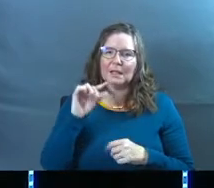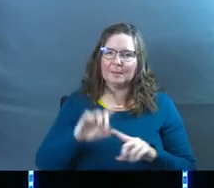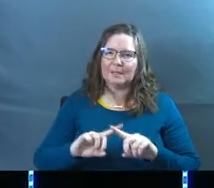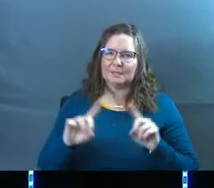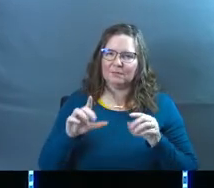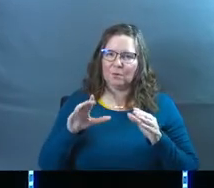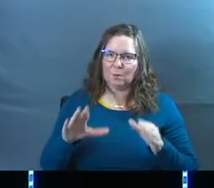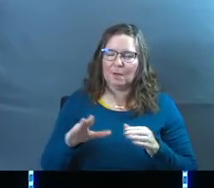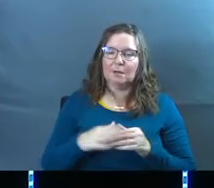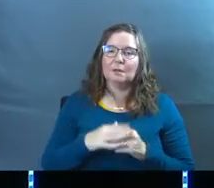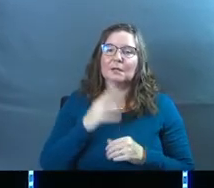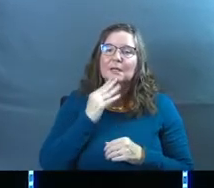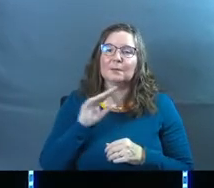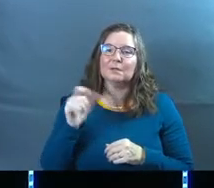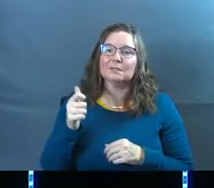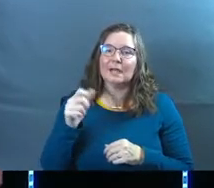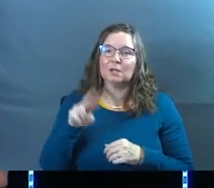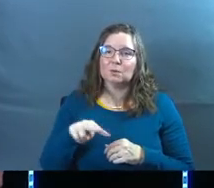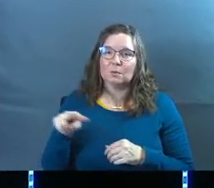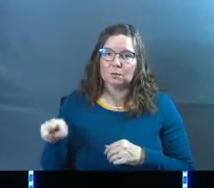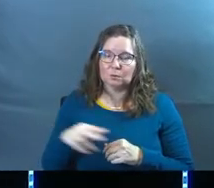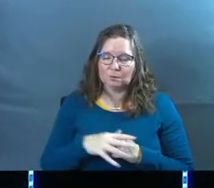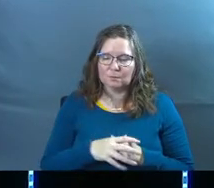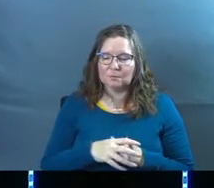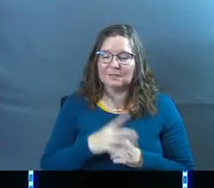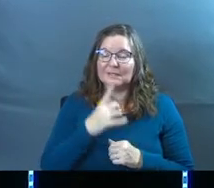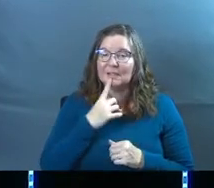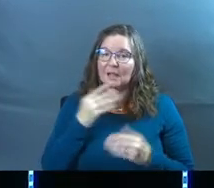different way. Hebrews 10, 22